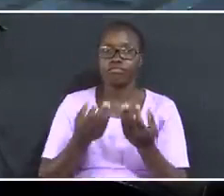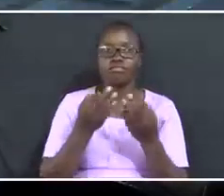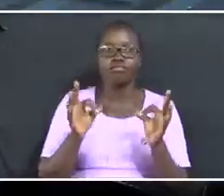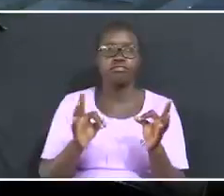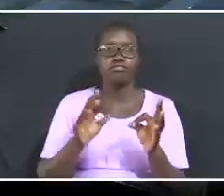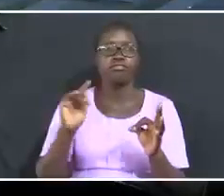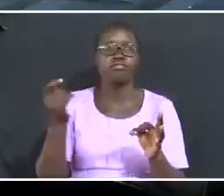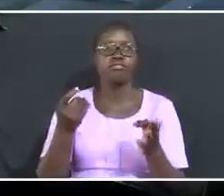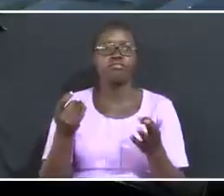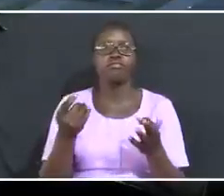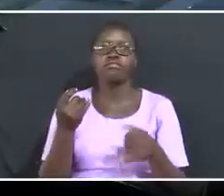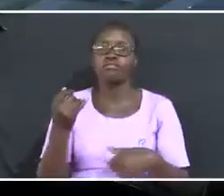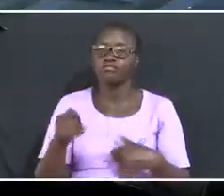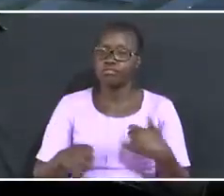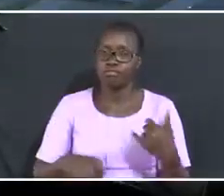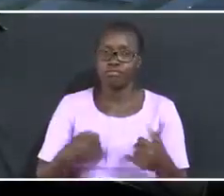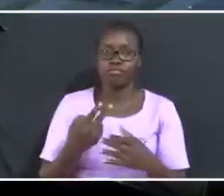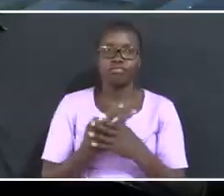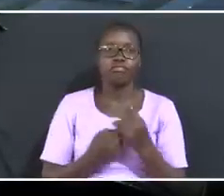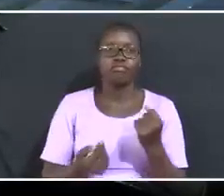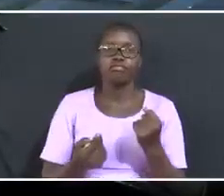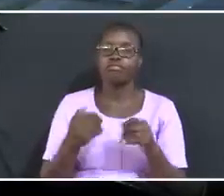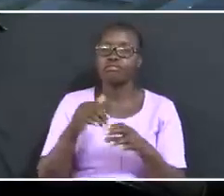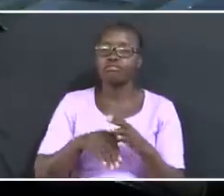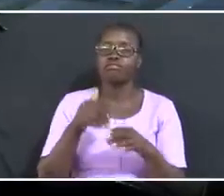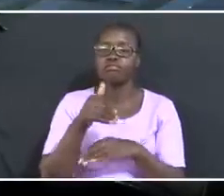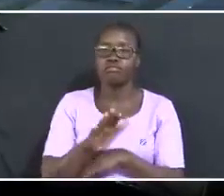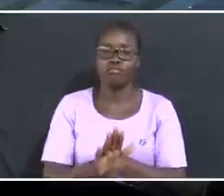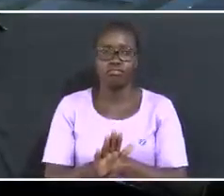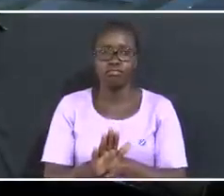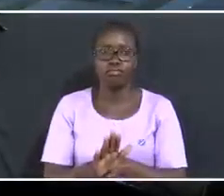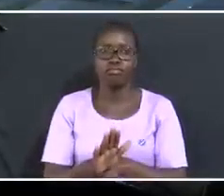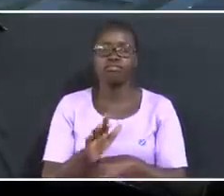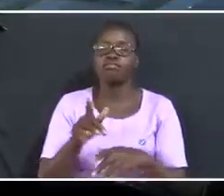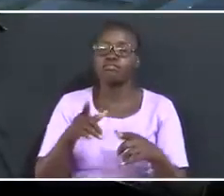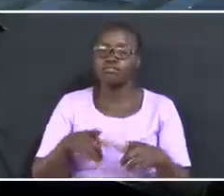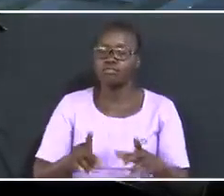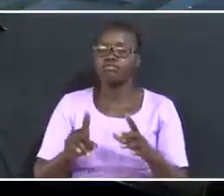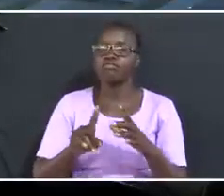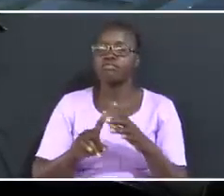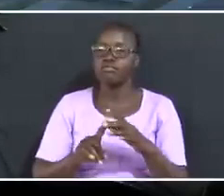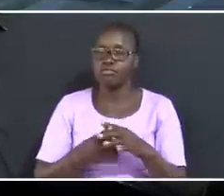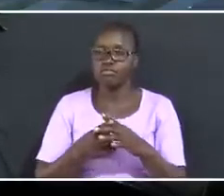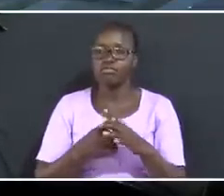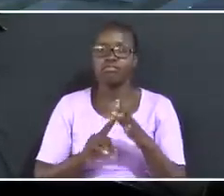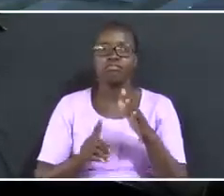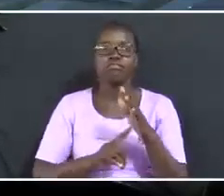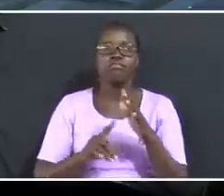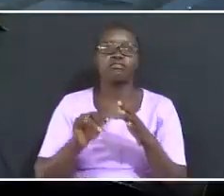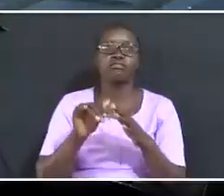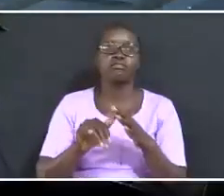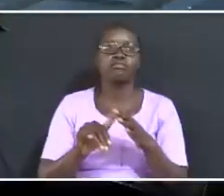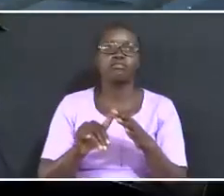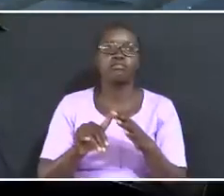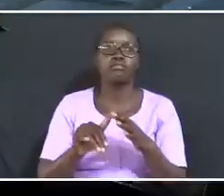that freedom for both internal and external, let us begin ministries that will